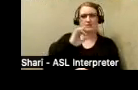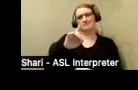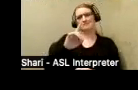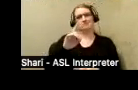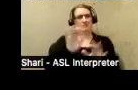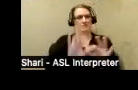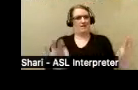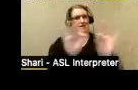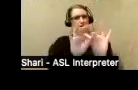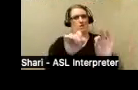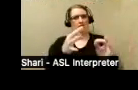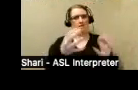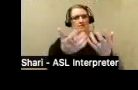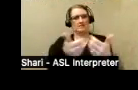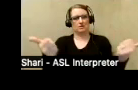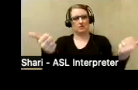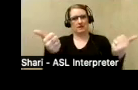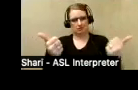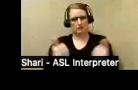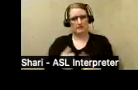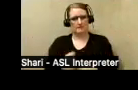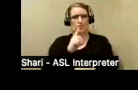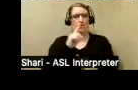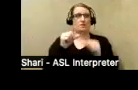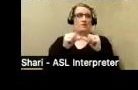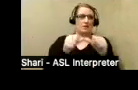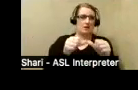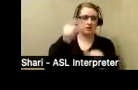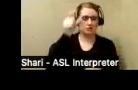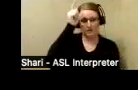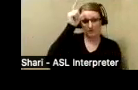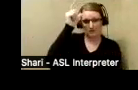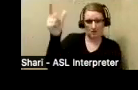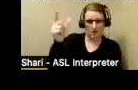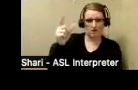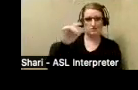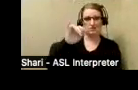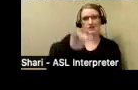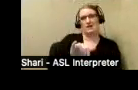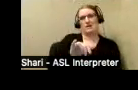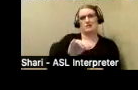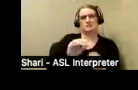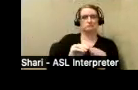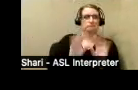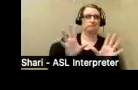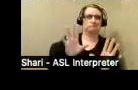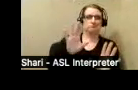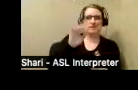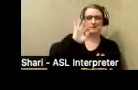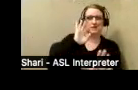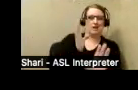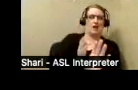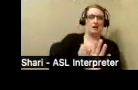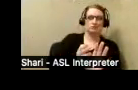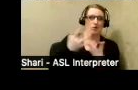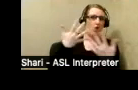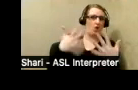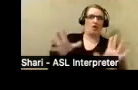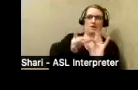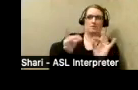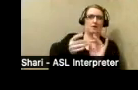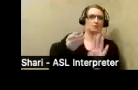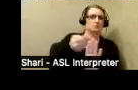segregation, it also represented a continuity of the logic articulated by psychiatrists a century earlier, that